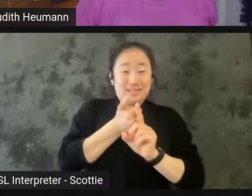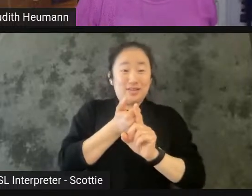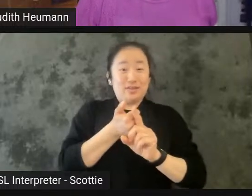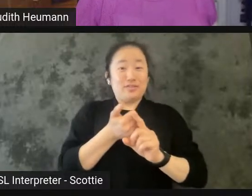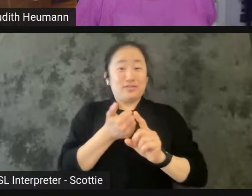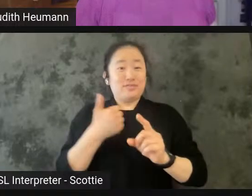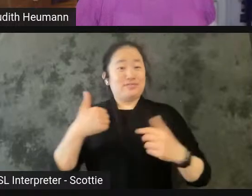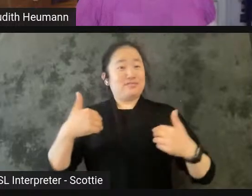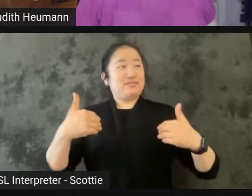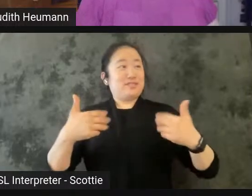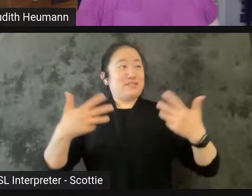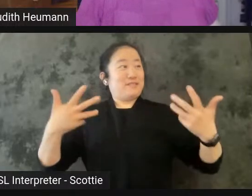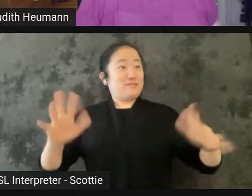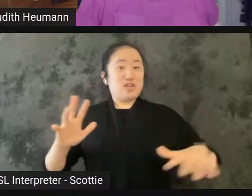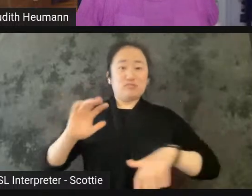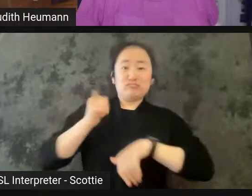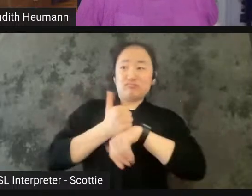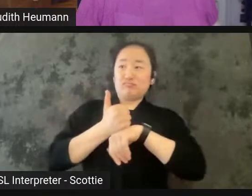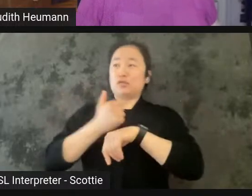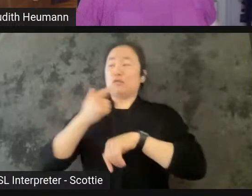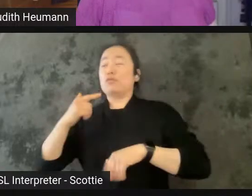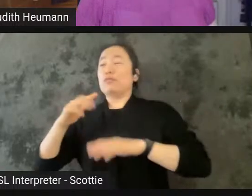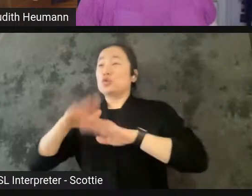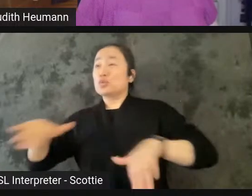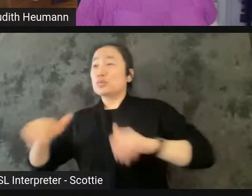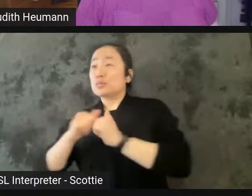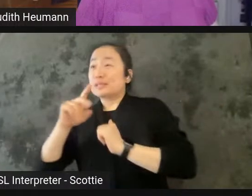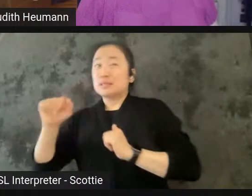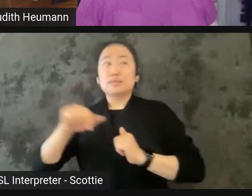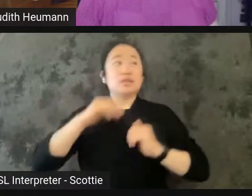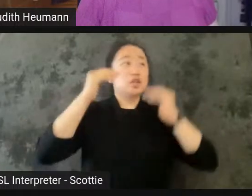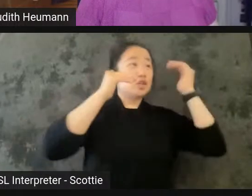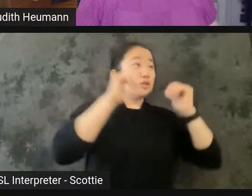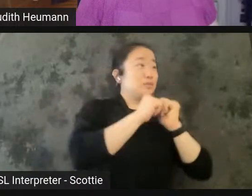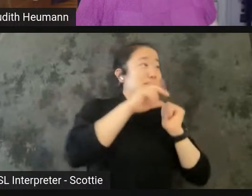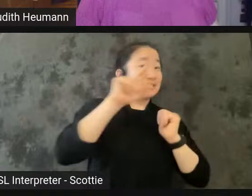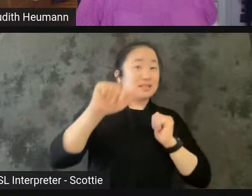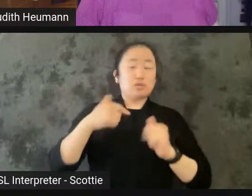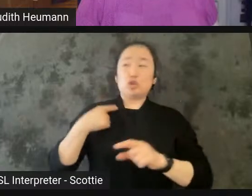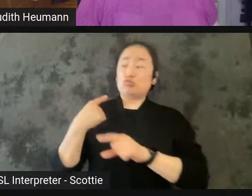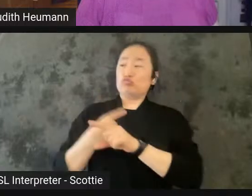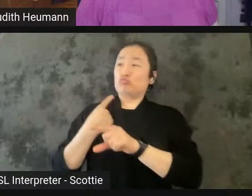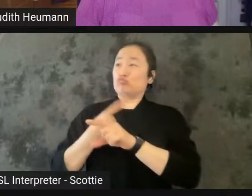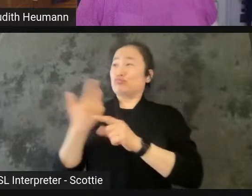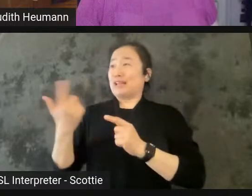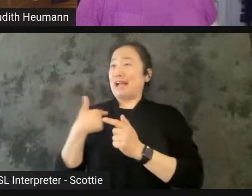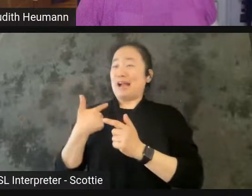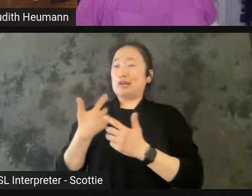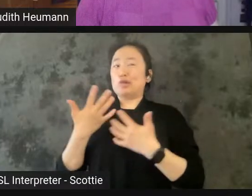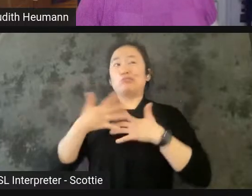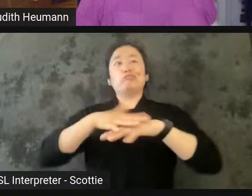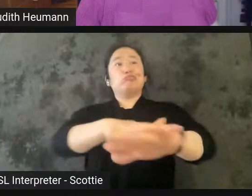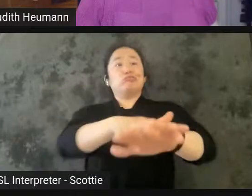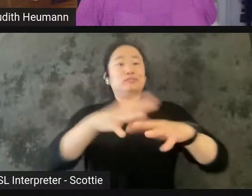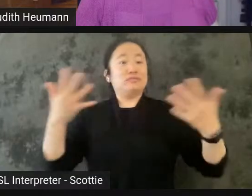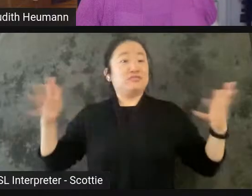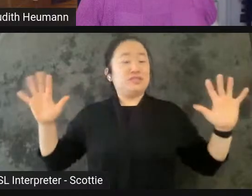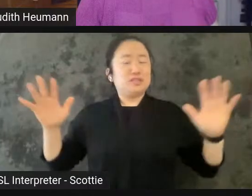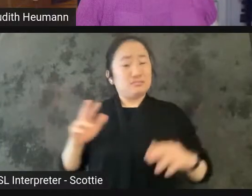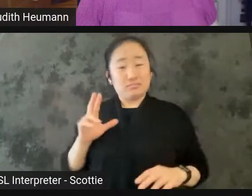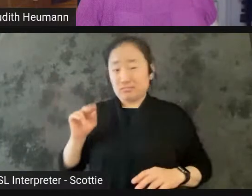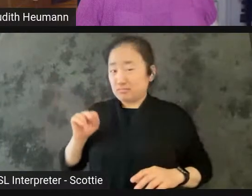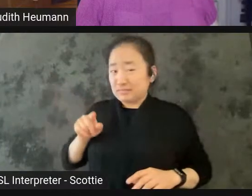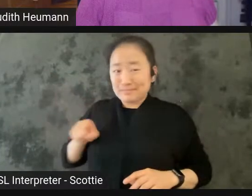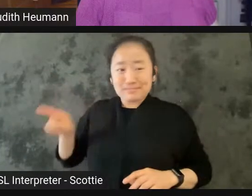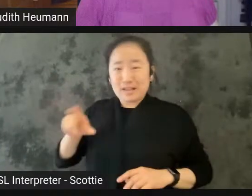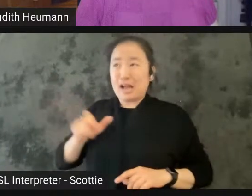be accommodated, and so therefore, yeah, they're dependent on favors, and so everything they're asked, when